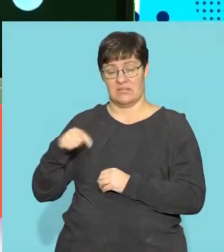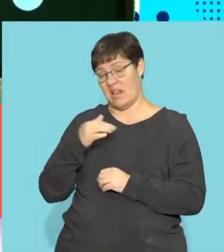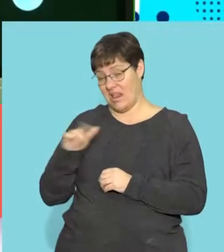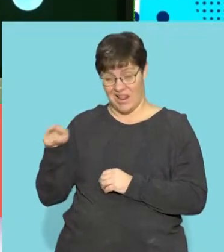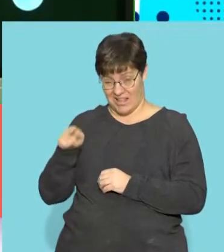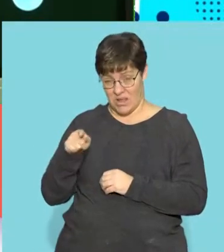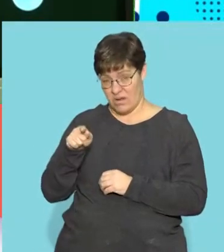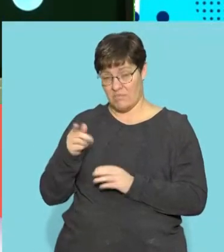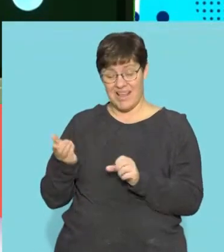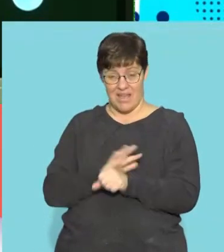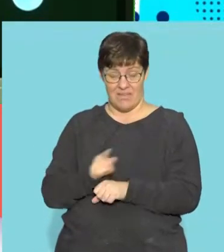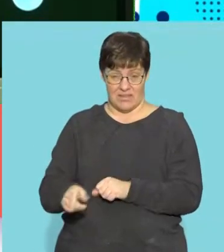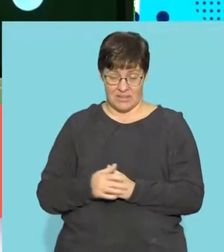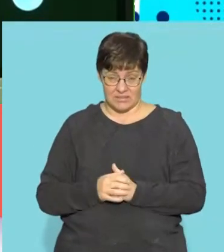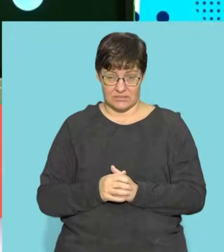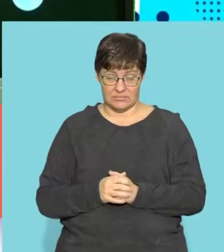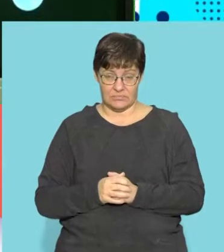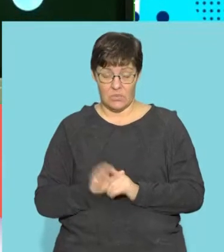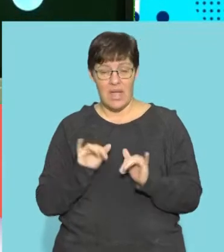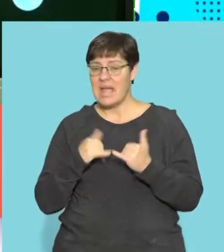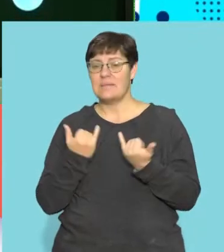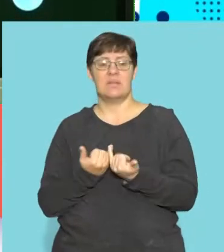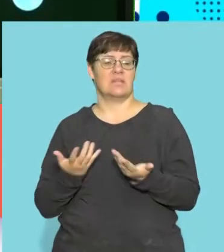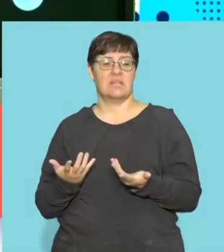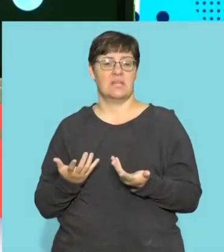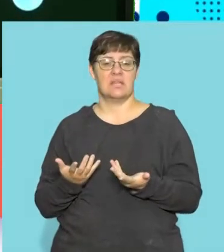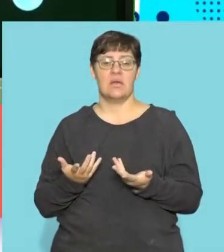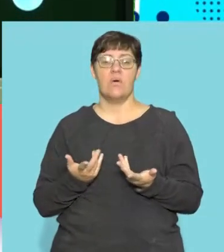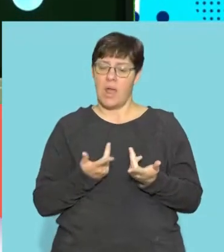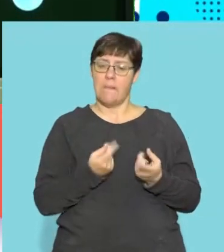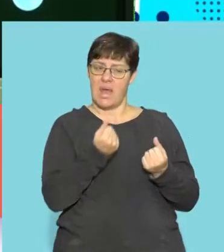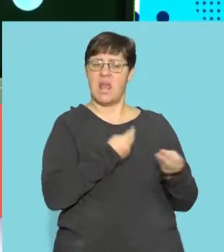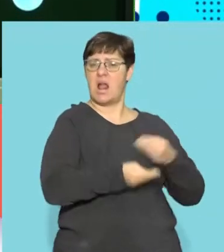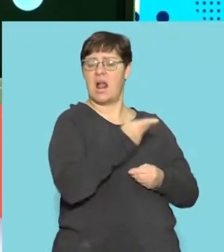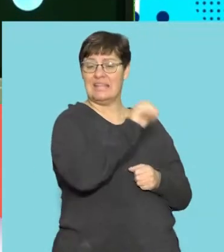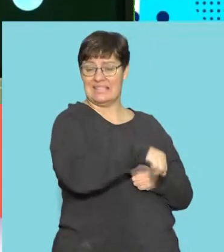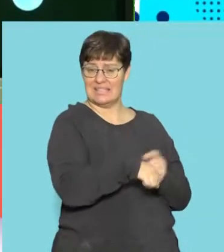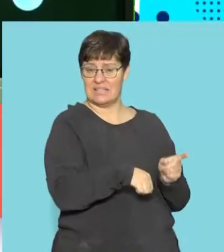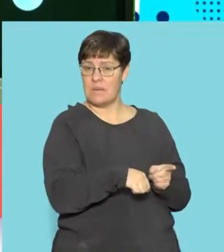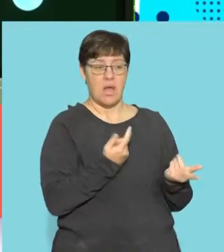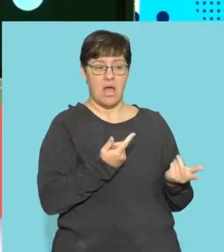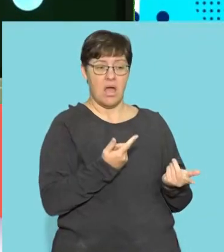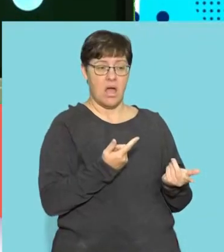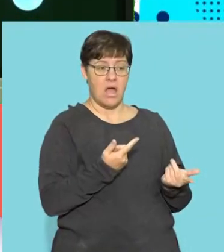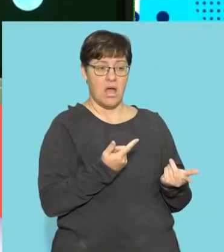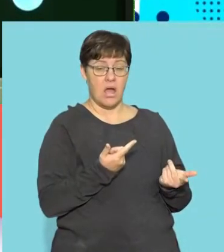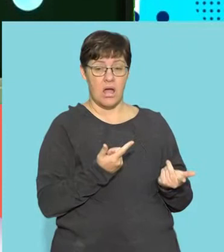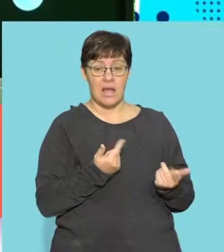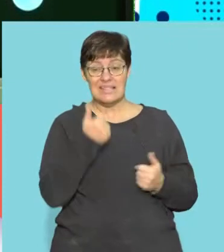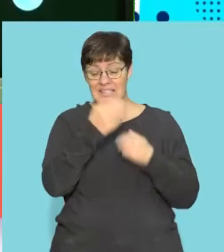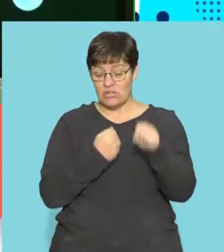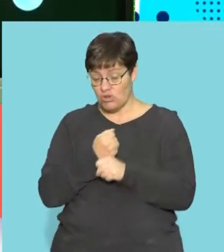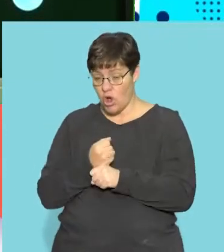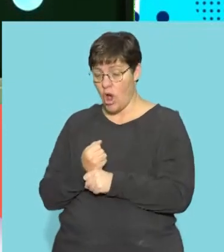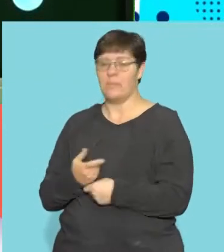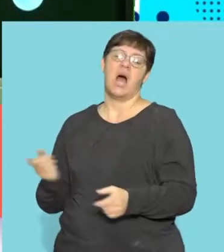657,000, as you saw on the board now, right? Because as a company, as much as we are making a lot of money, there is really no way